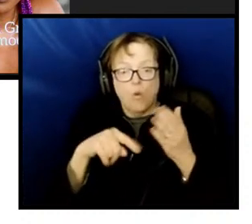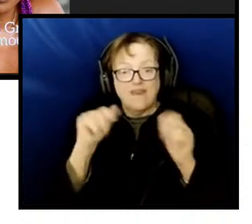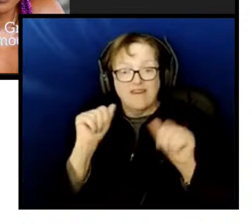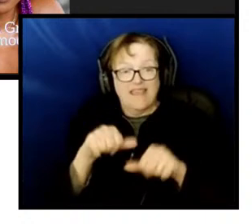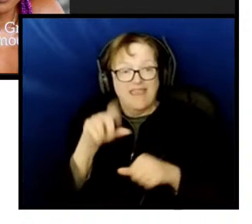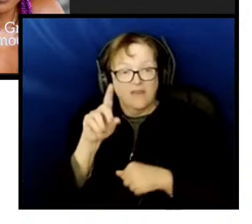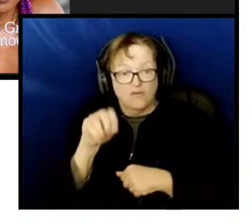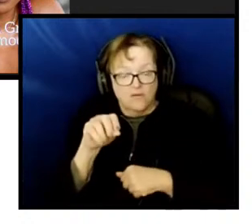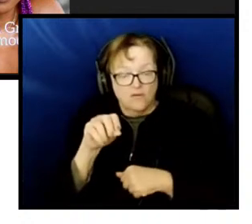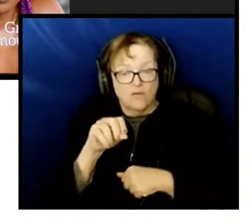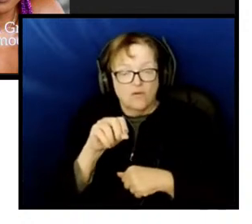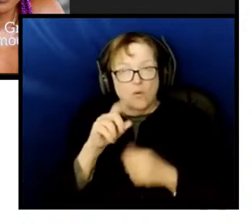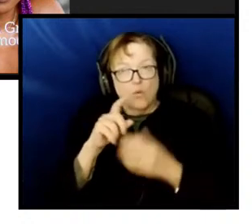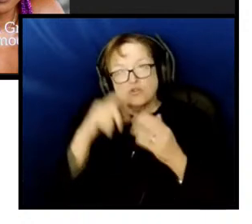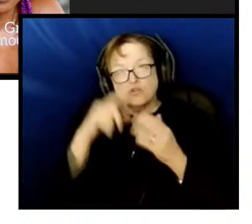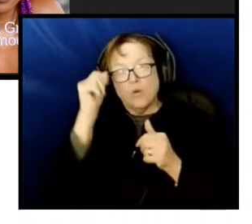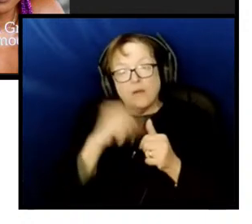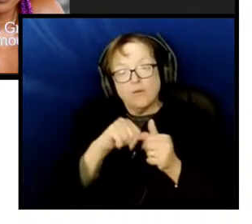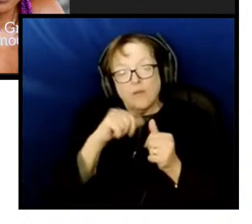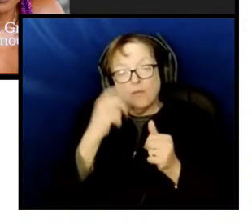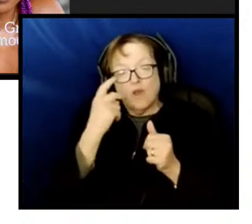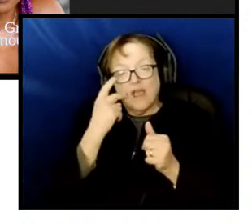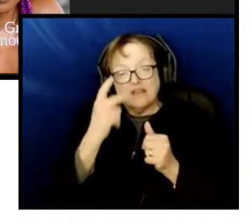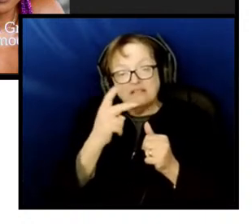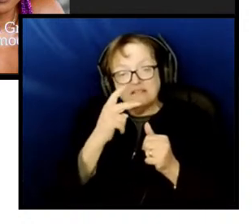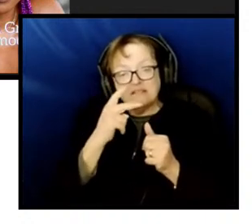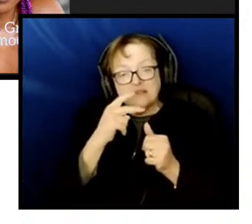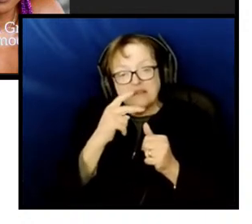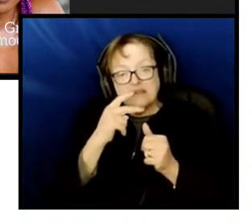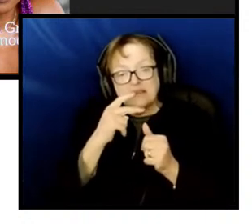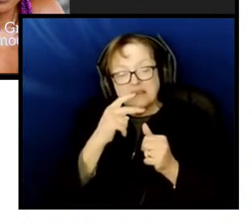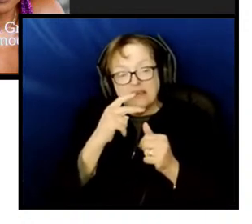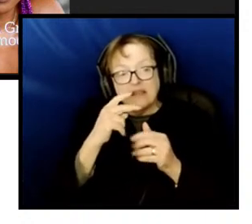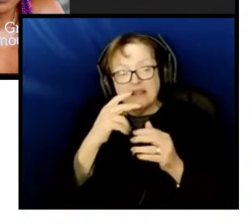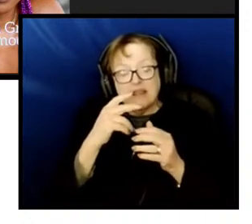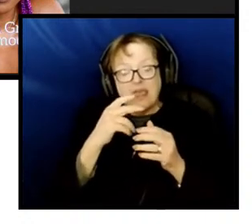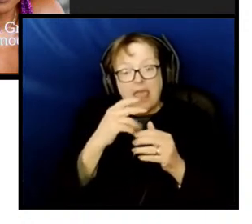I remember about that sea table talk was about acknowledging the knowledge